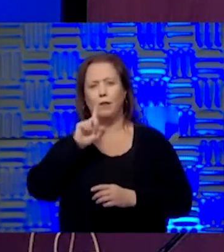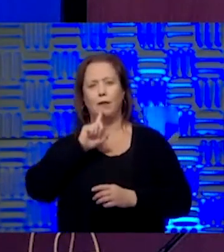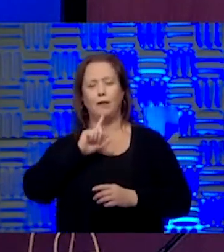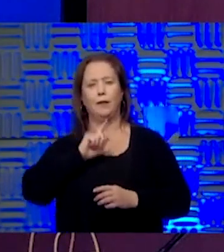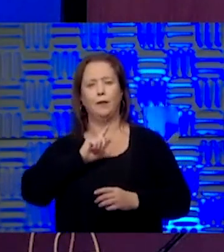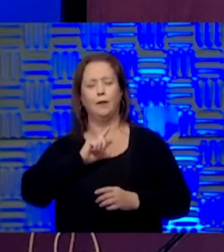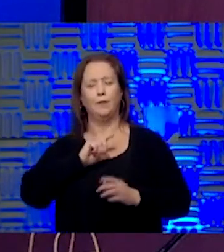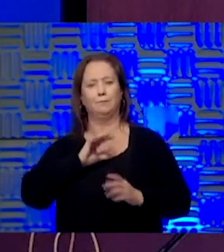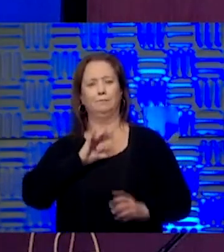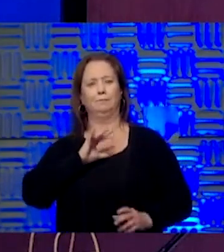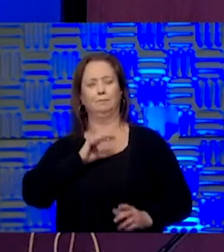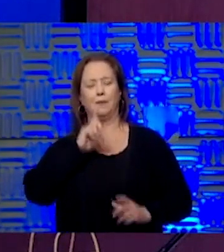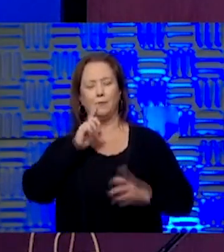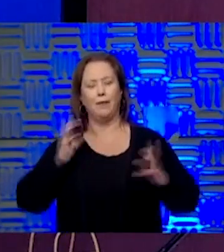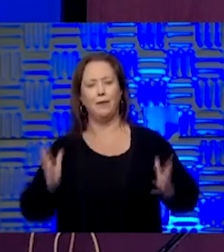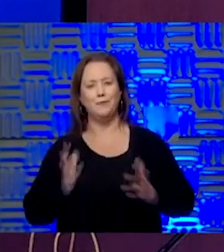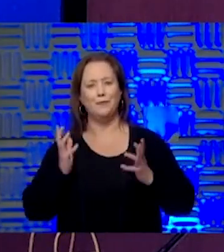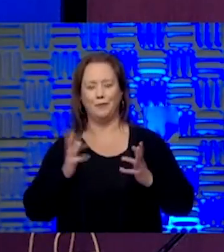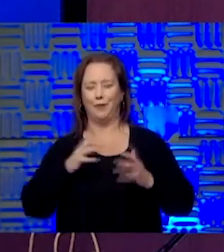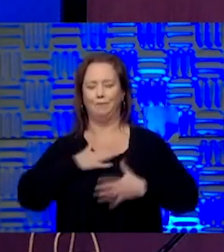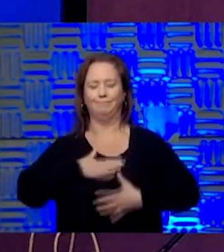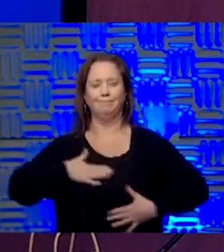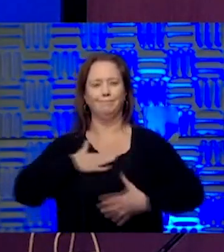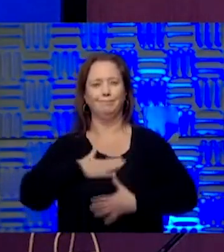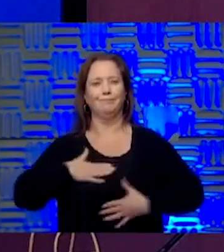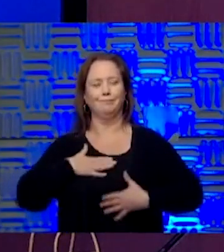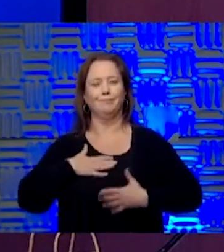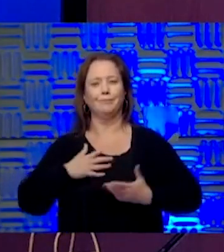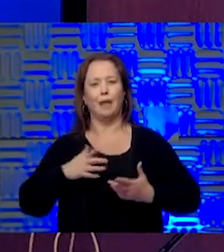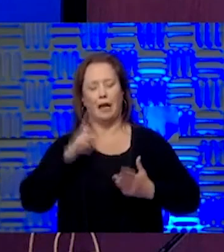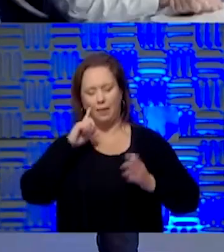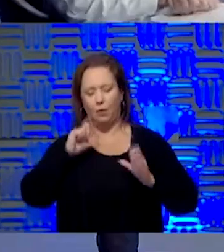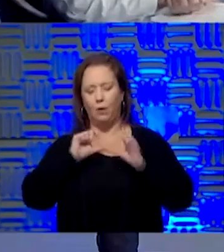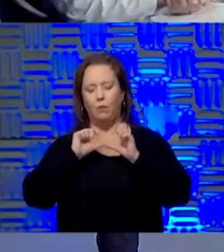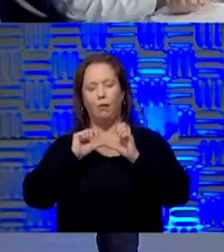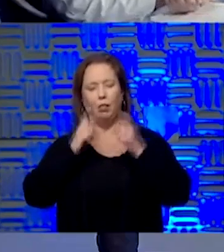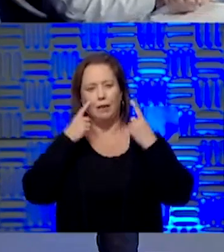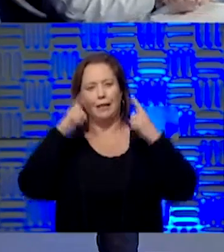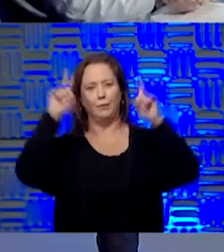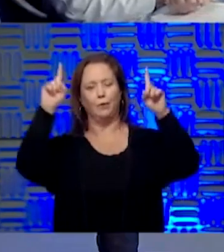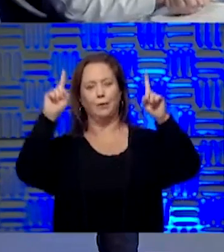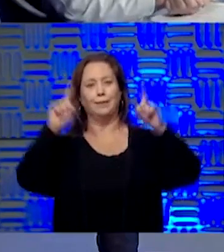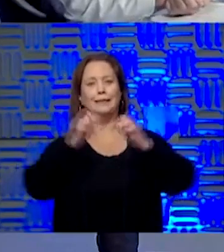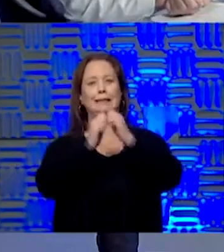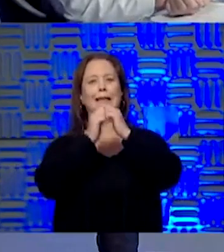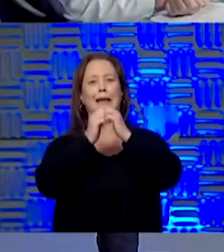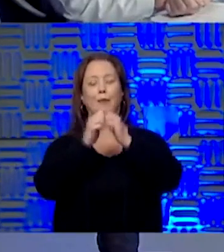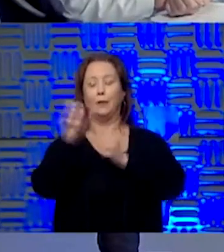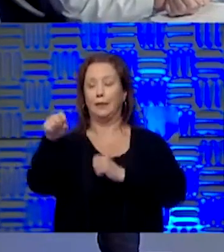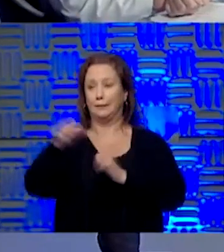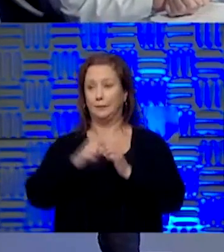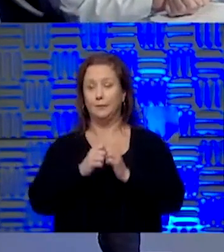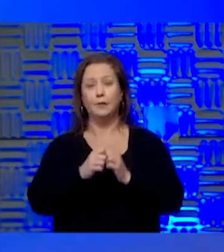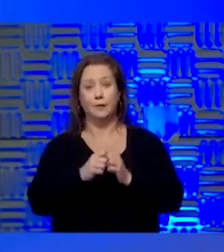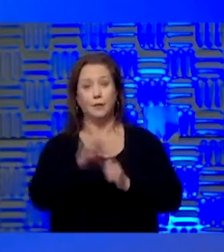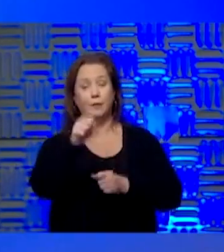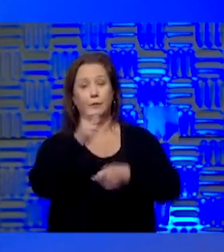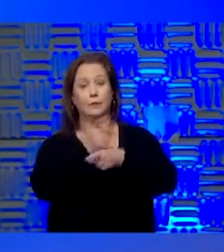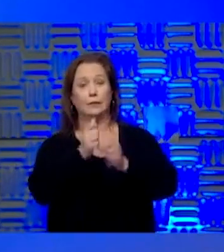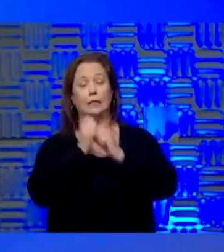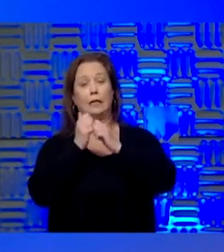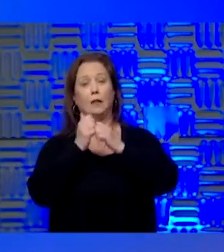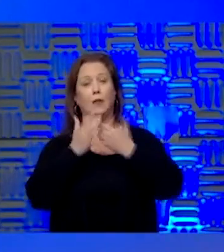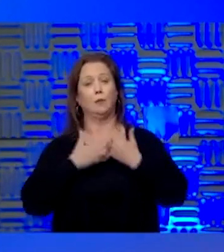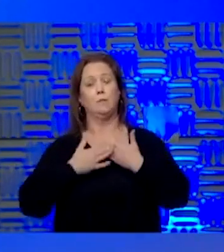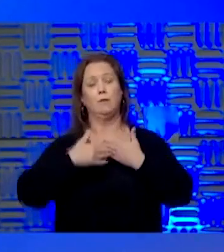and the community is really encouraging. So I think together we're going to get through this. I think together is the key message. Yeah. As